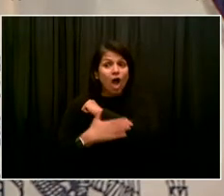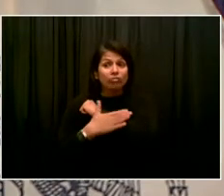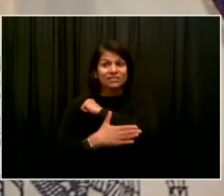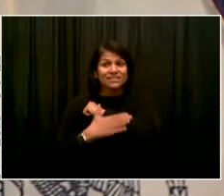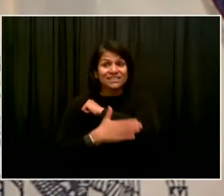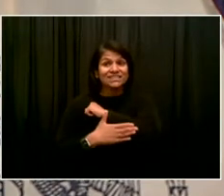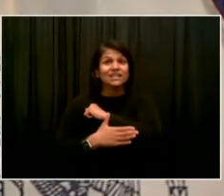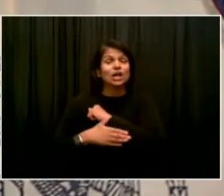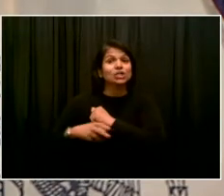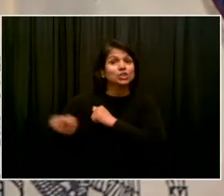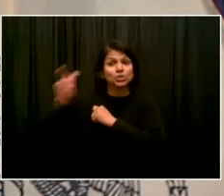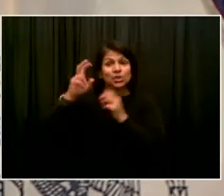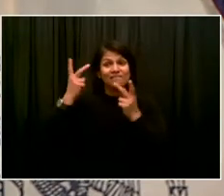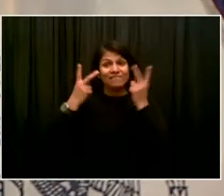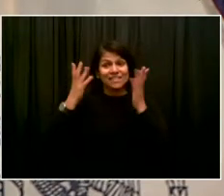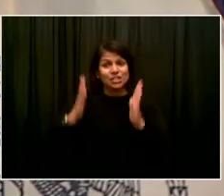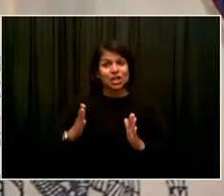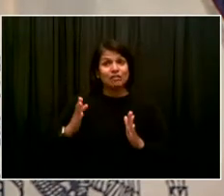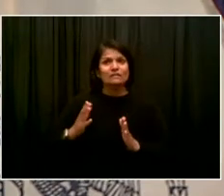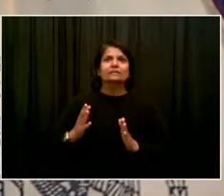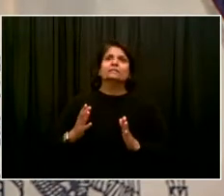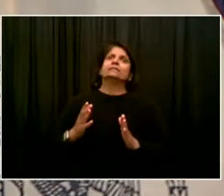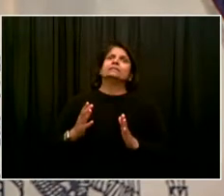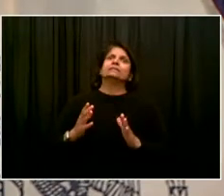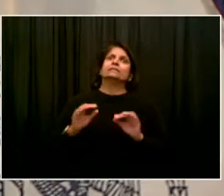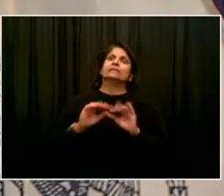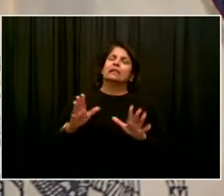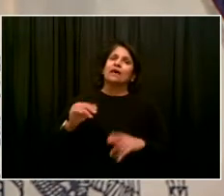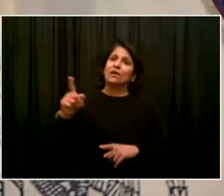being able to experience the Broadway community.